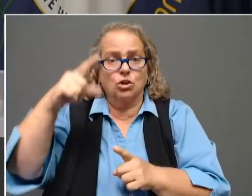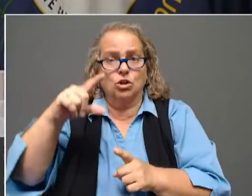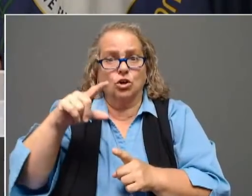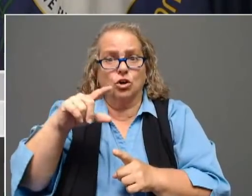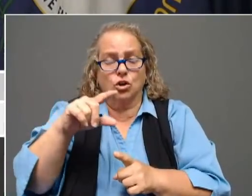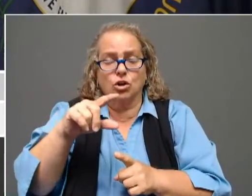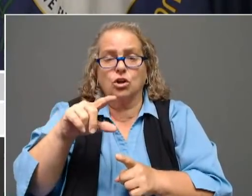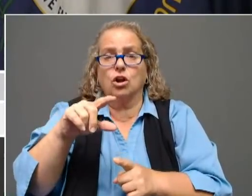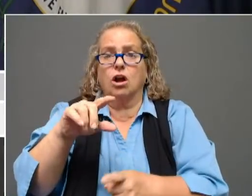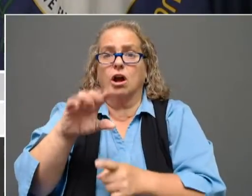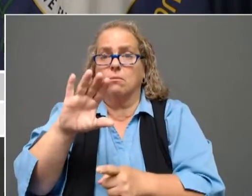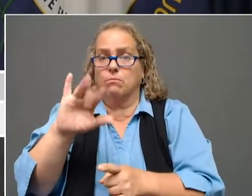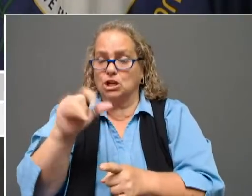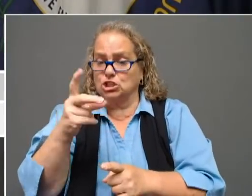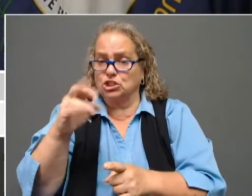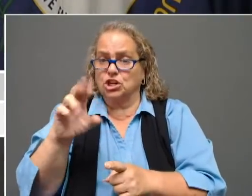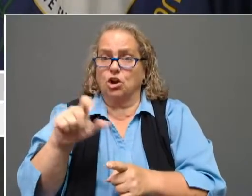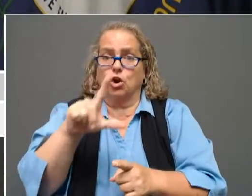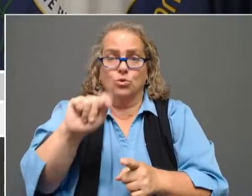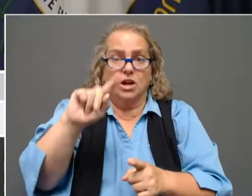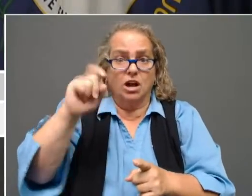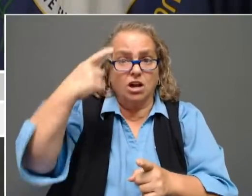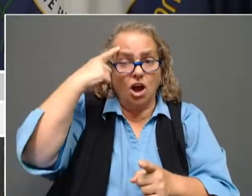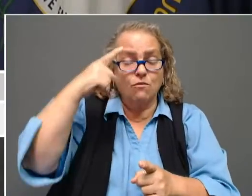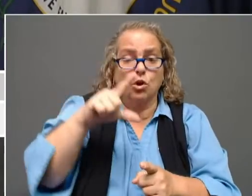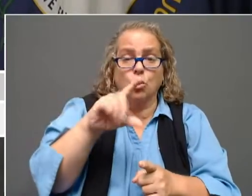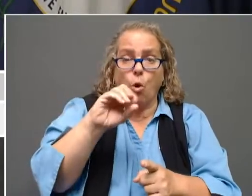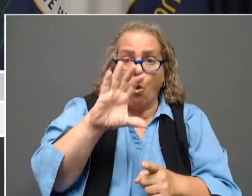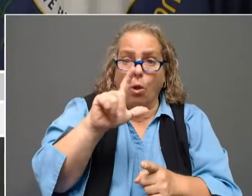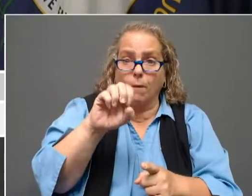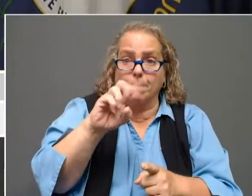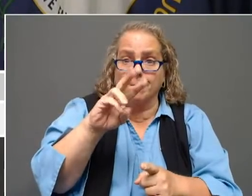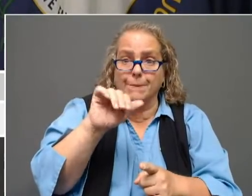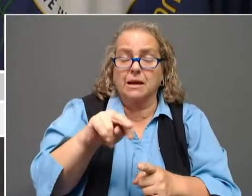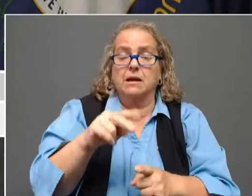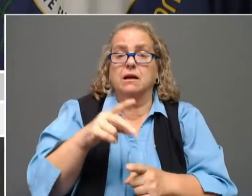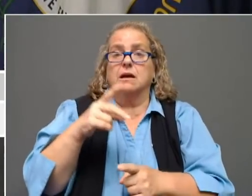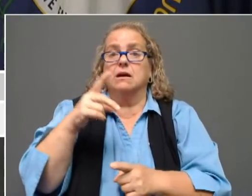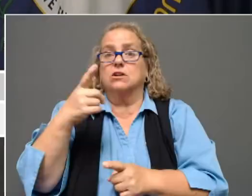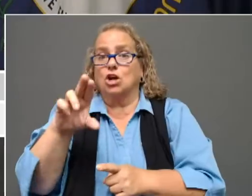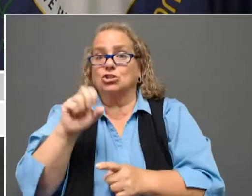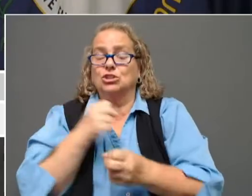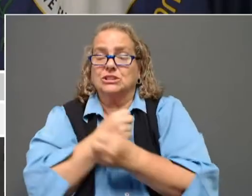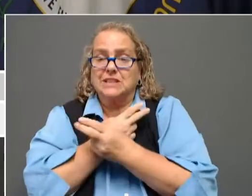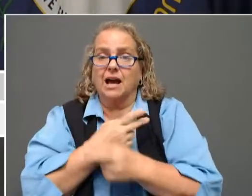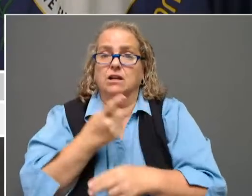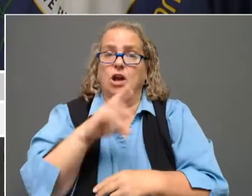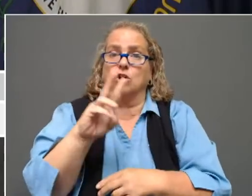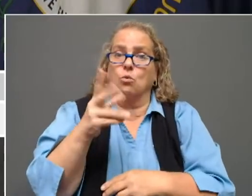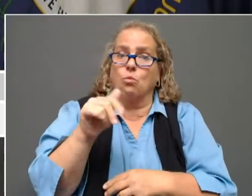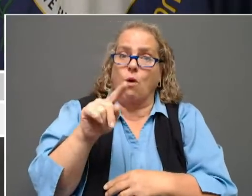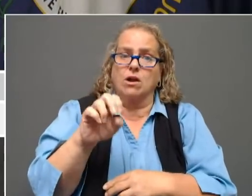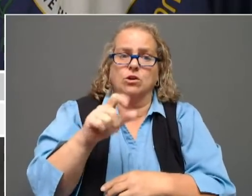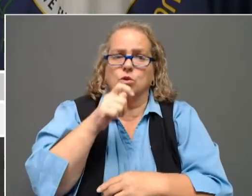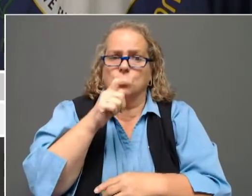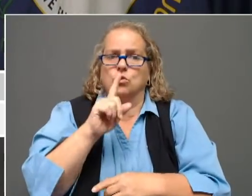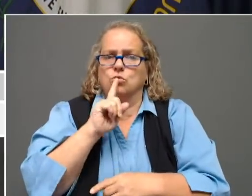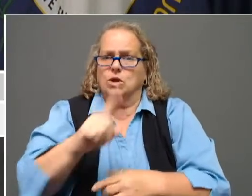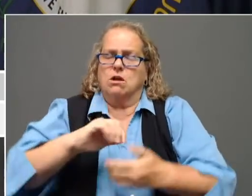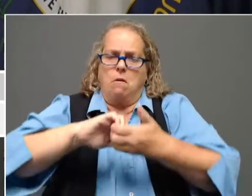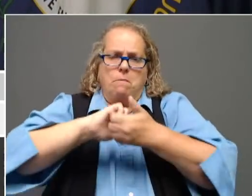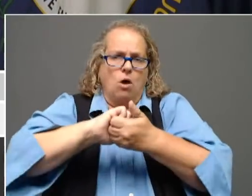Coleman, and to Dr. Stack and Dr. White, who have been abiding partners for schools across this